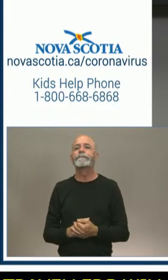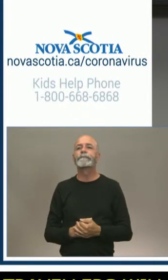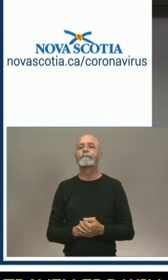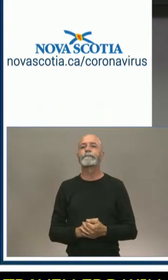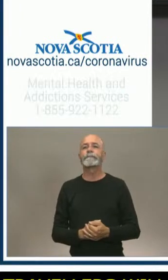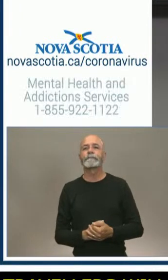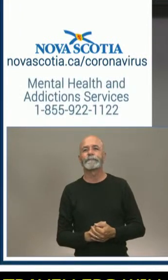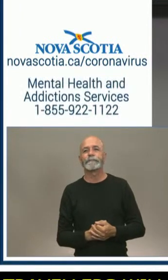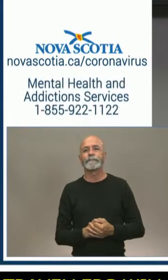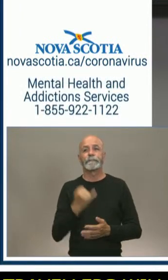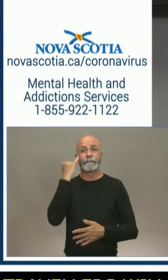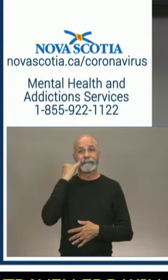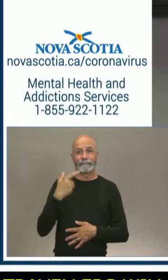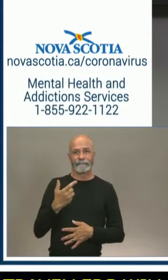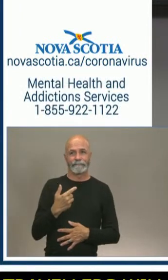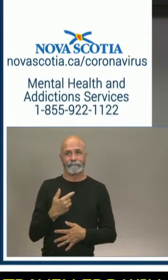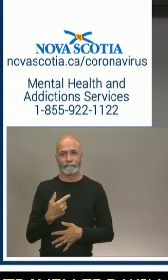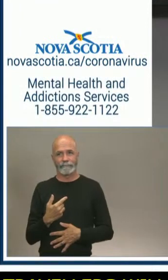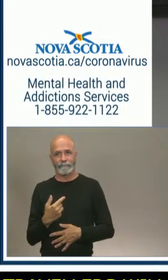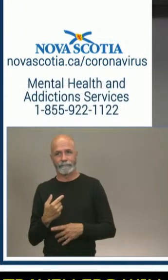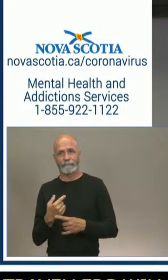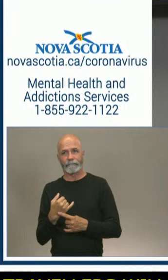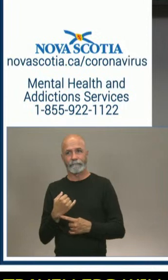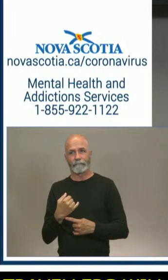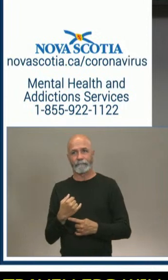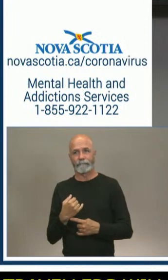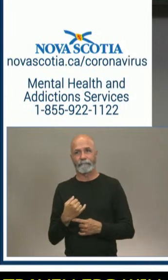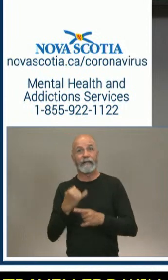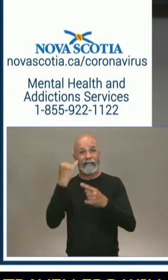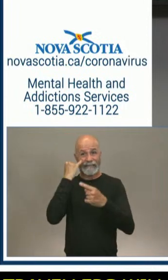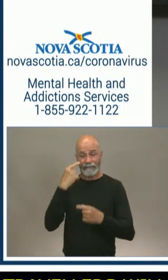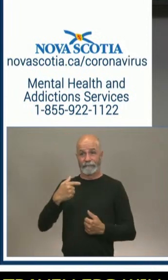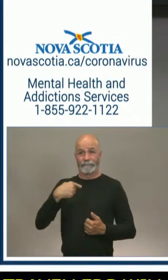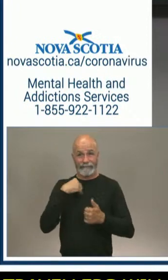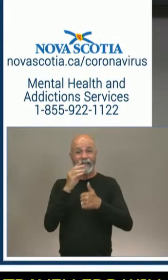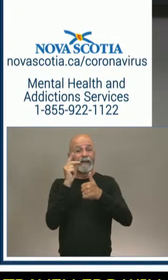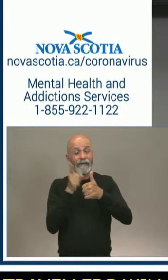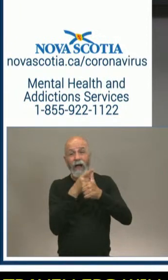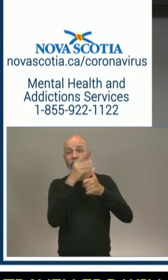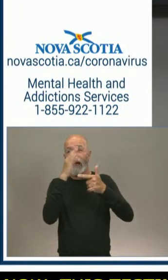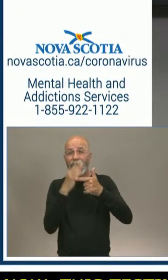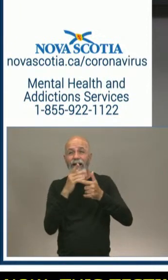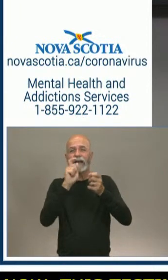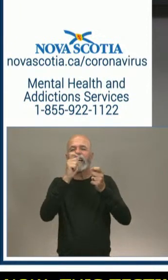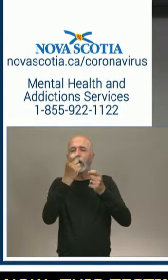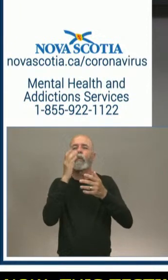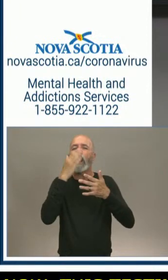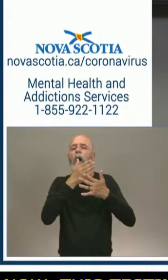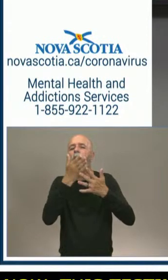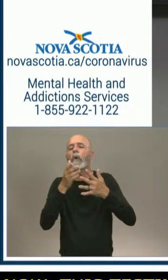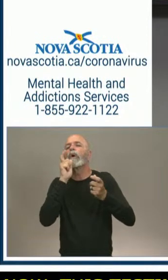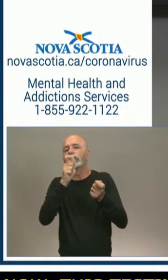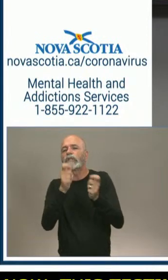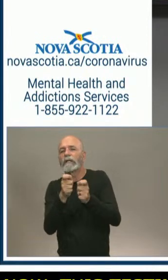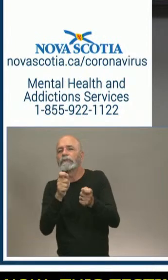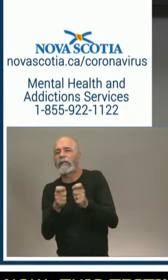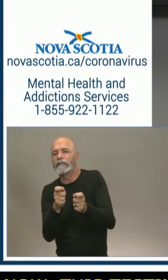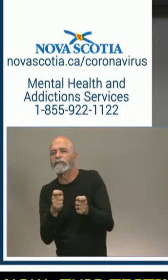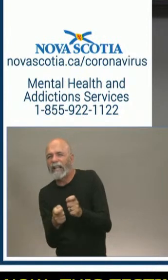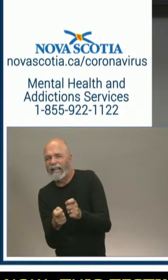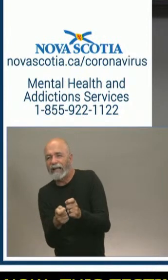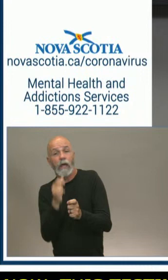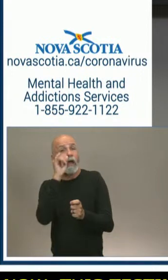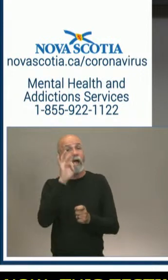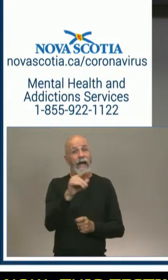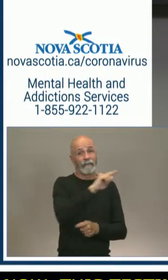requirements will change as we move throughout our reopening phases, but for now, most people coming into our province still have to isolate for